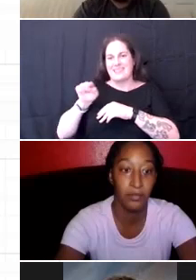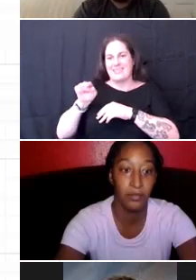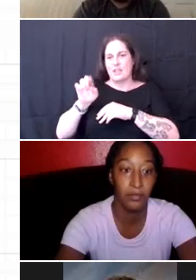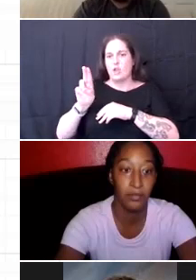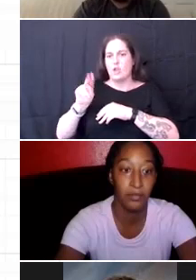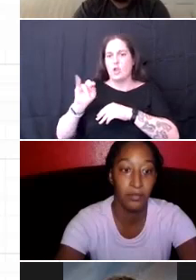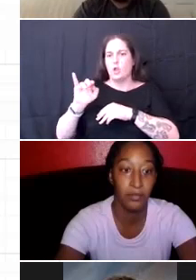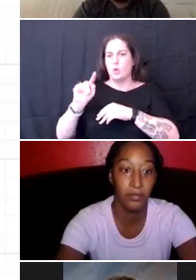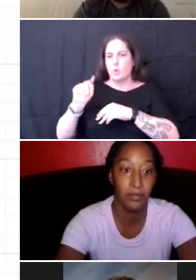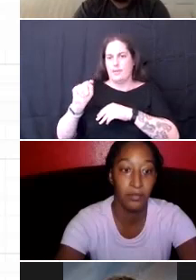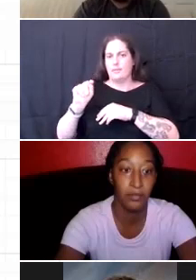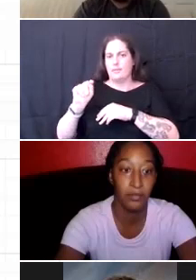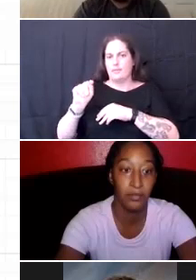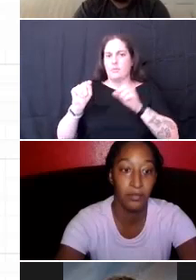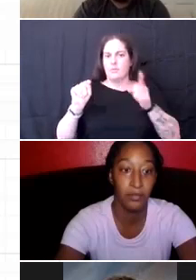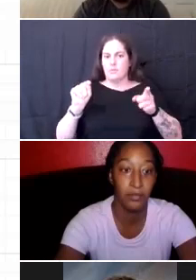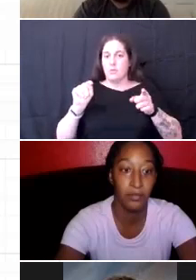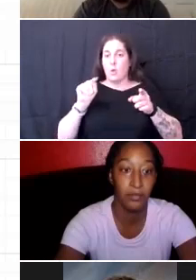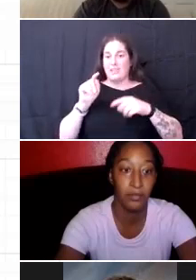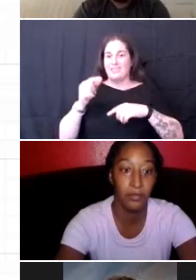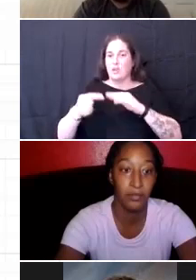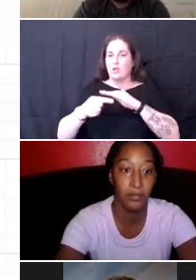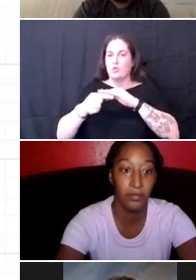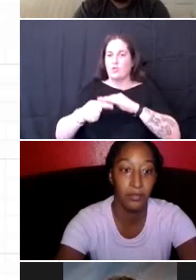constant, this gravitation constant.